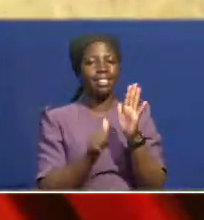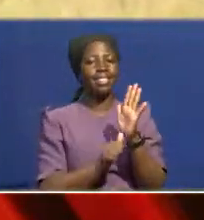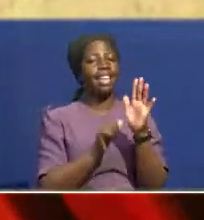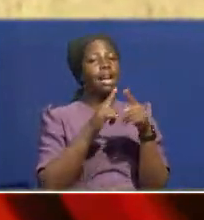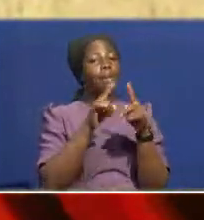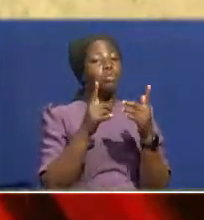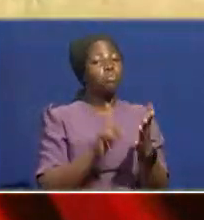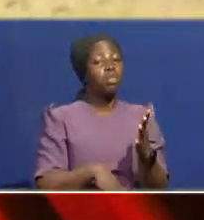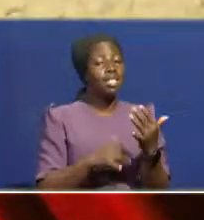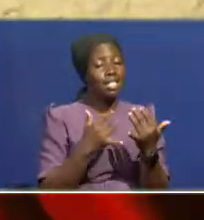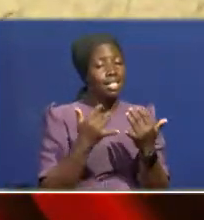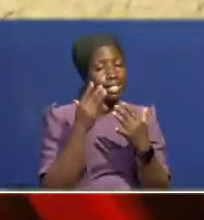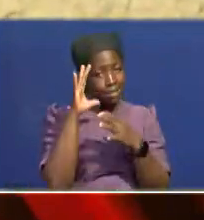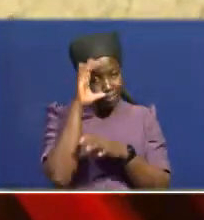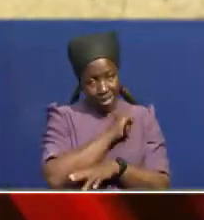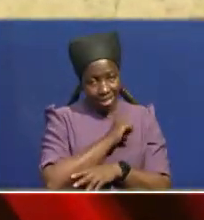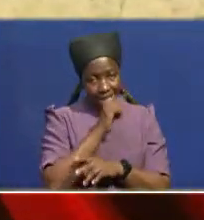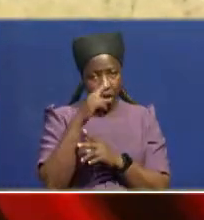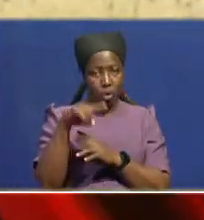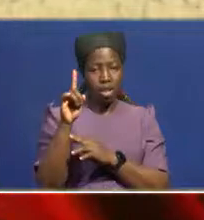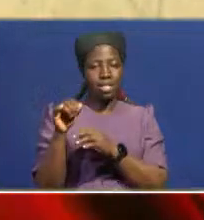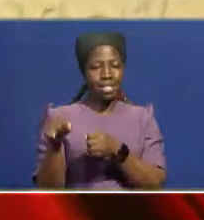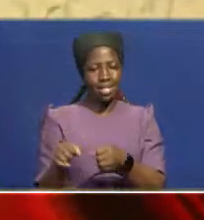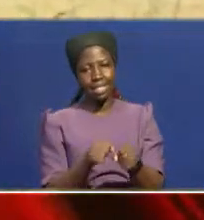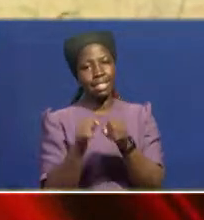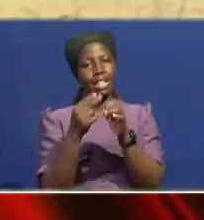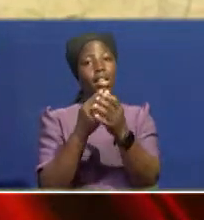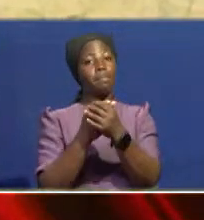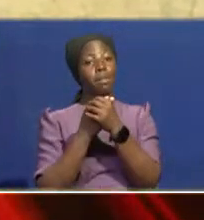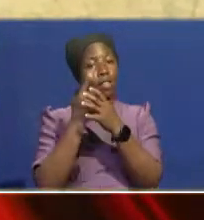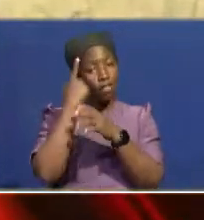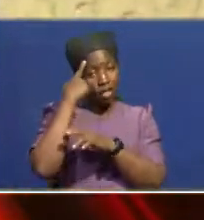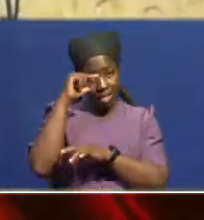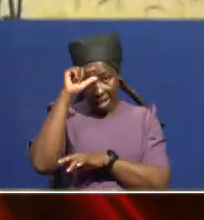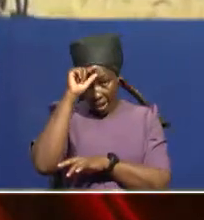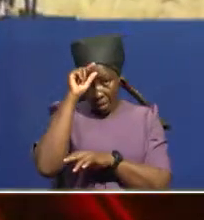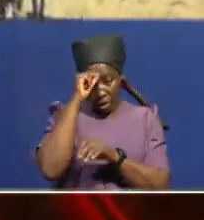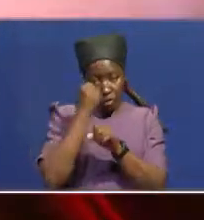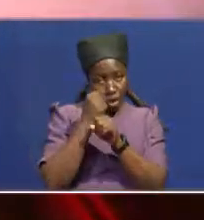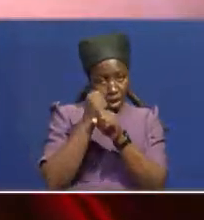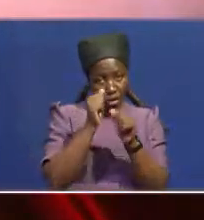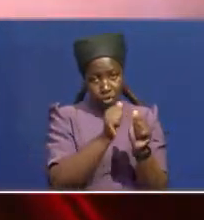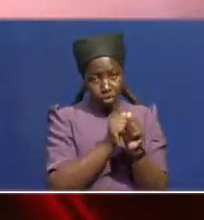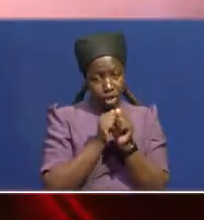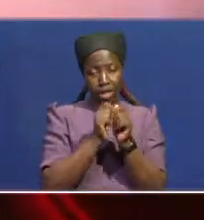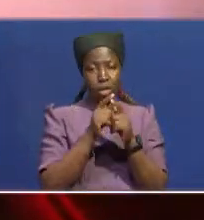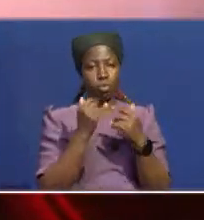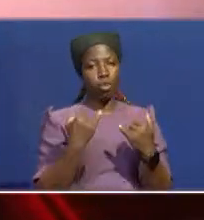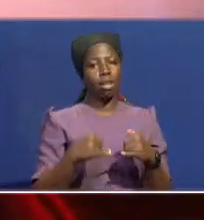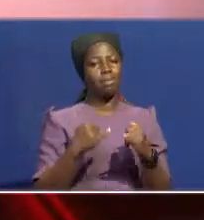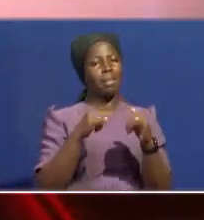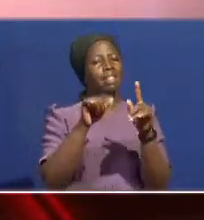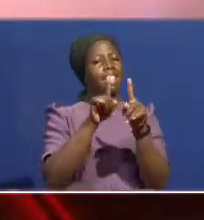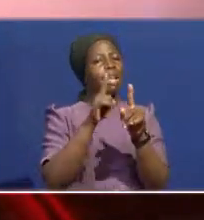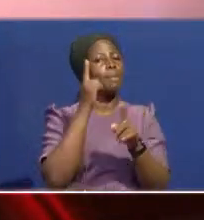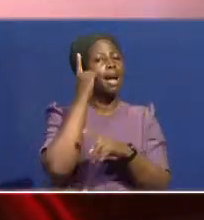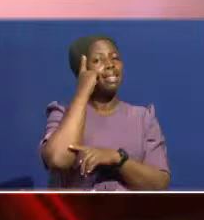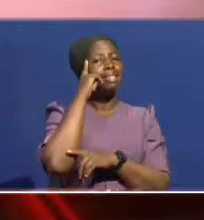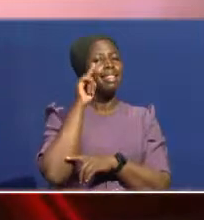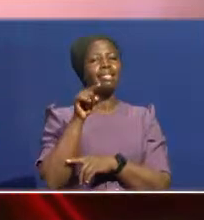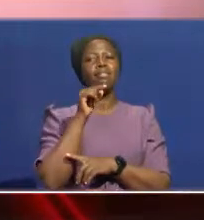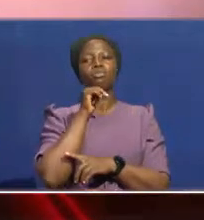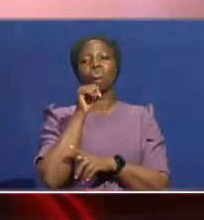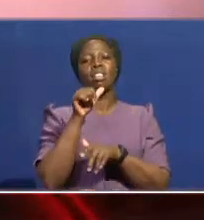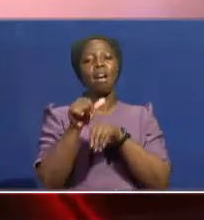right strategic partnerships for government to work hand in hand with to be able to execute. I think that it's not